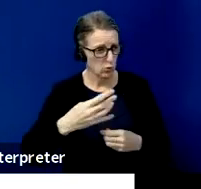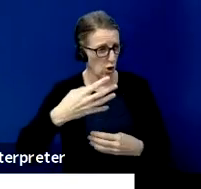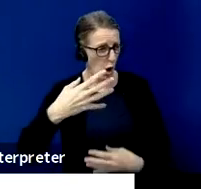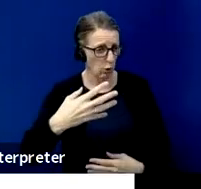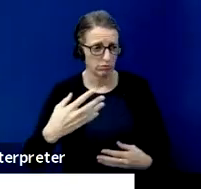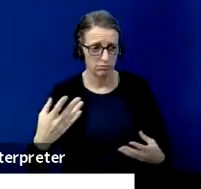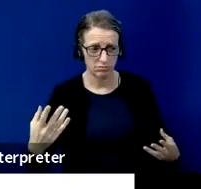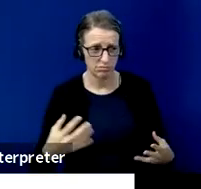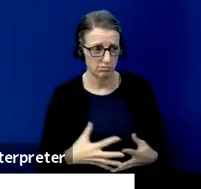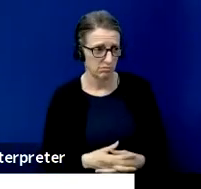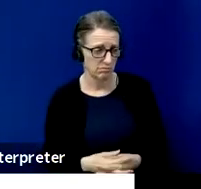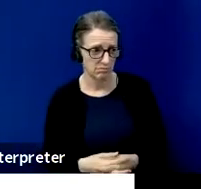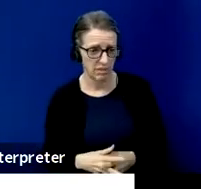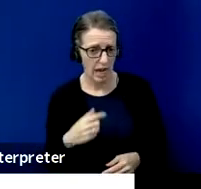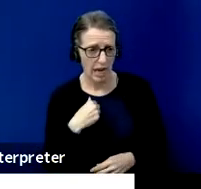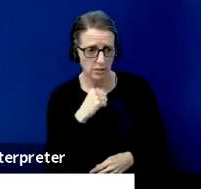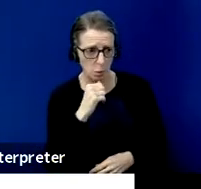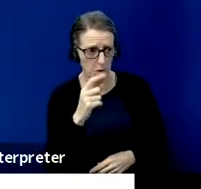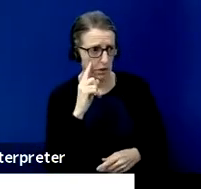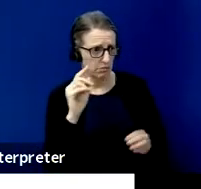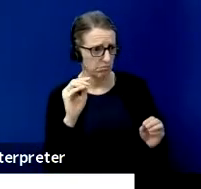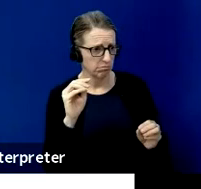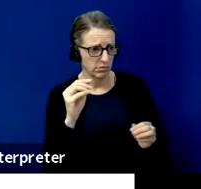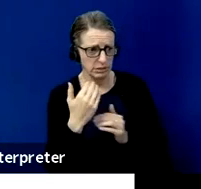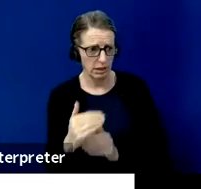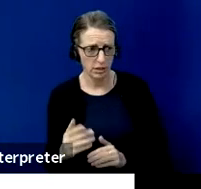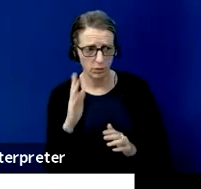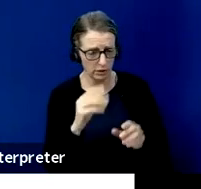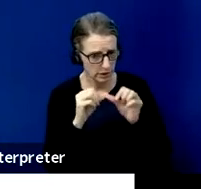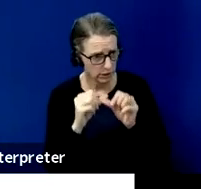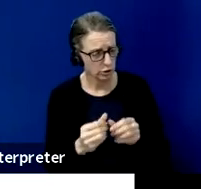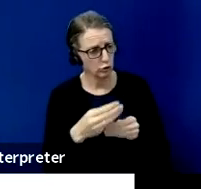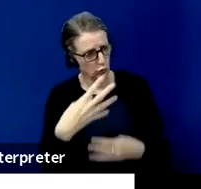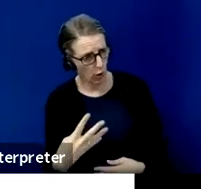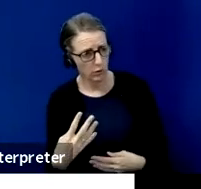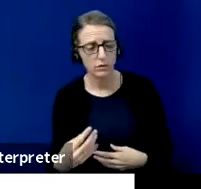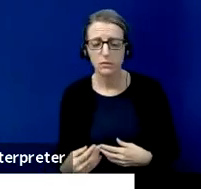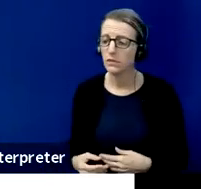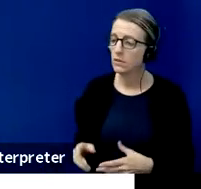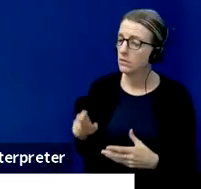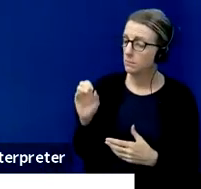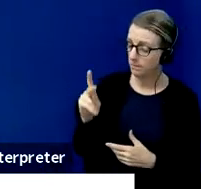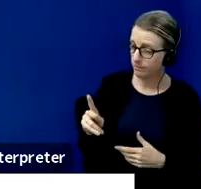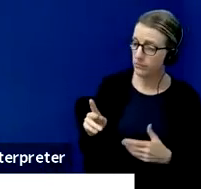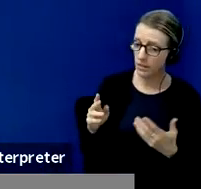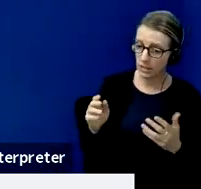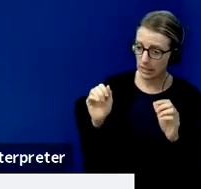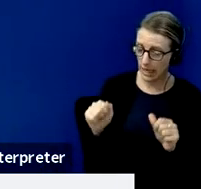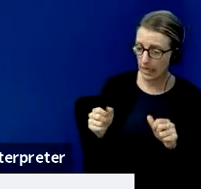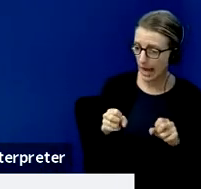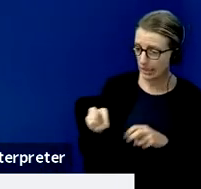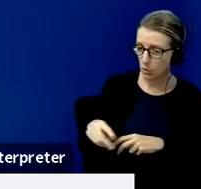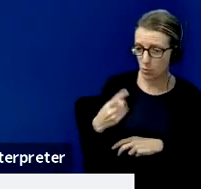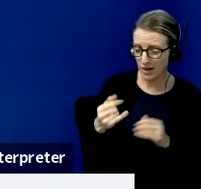vertical. So I do not think so. I think it will continue to grow. Okay. And is there a way that you could have an export of just